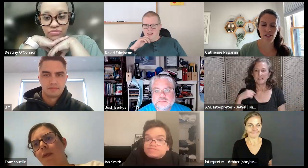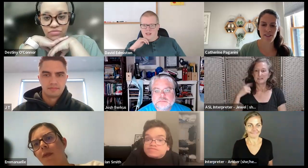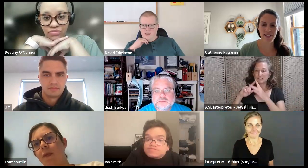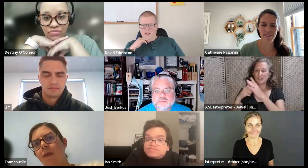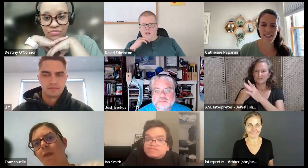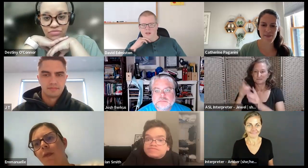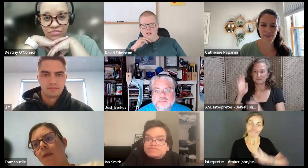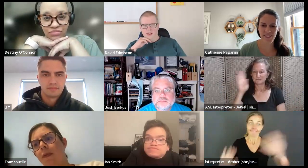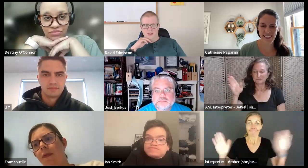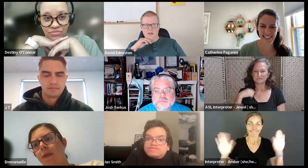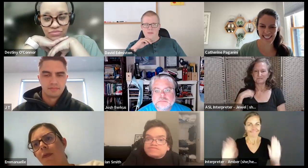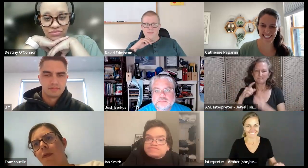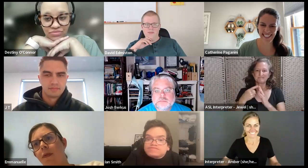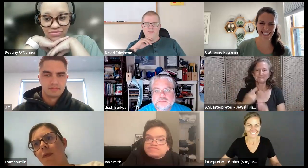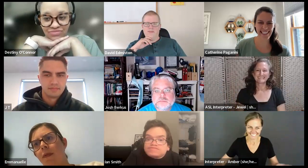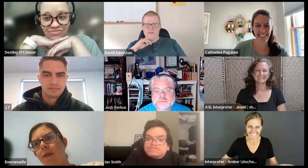Amber is also here. Welcome.